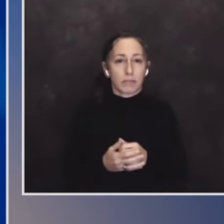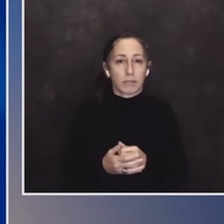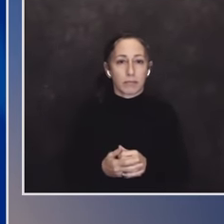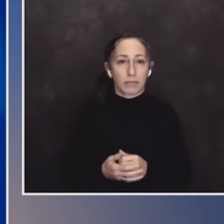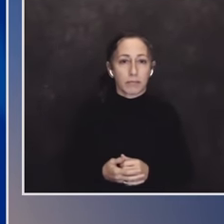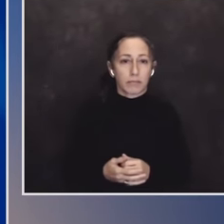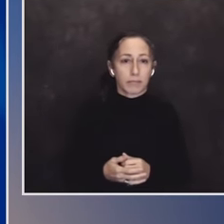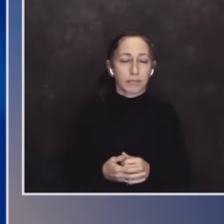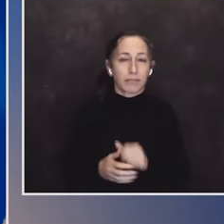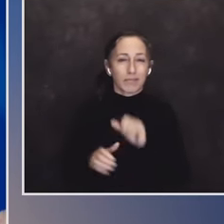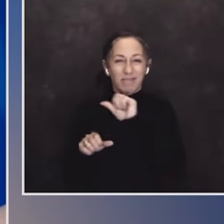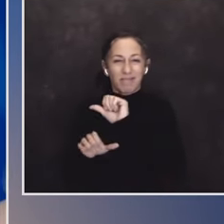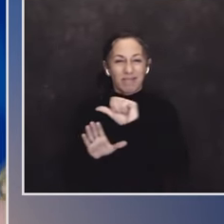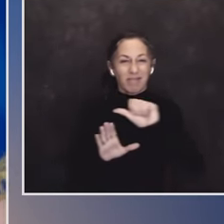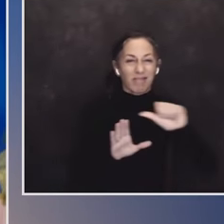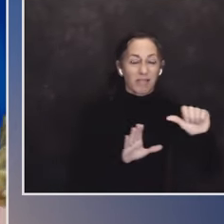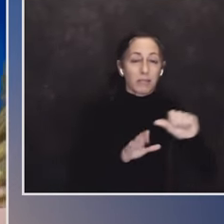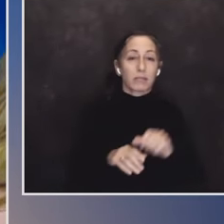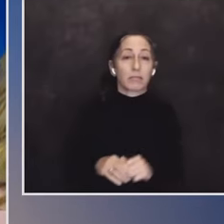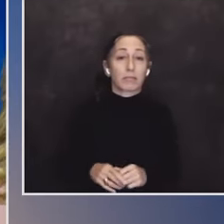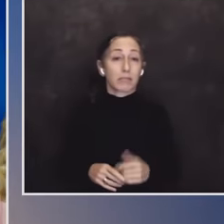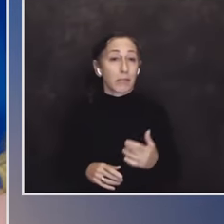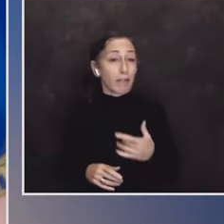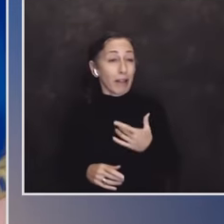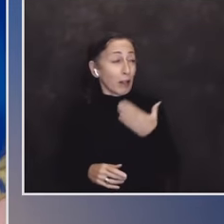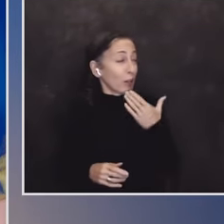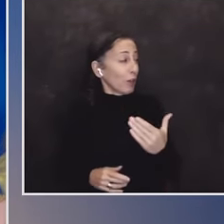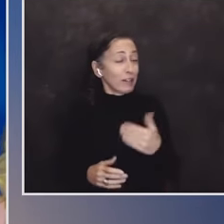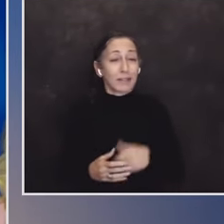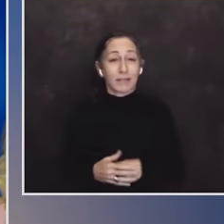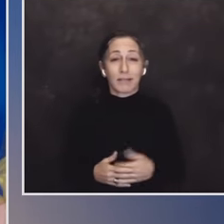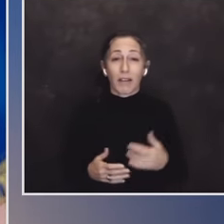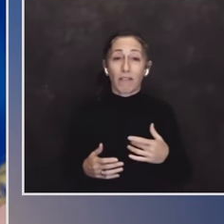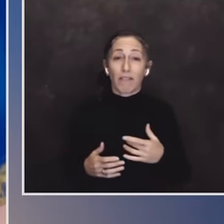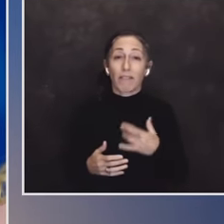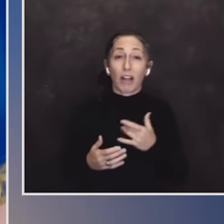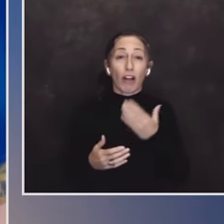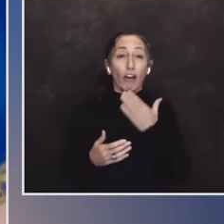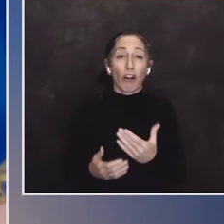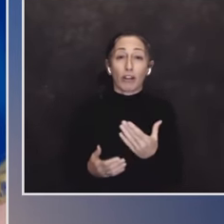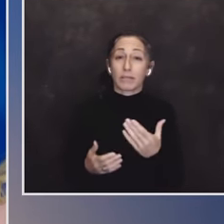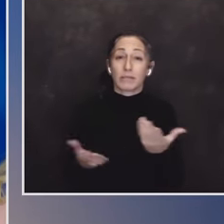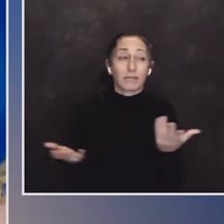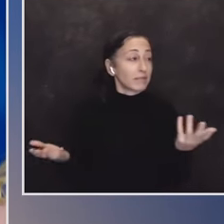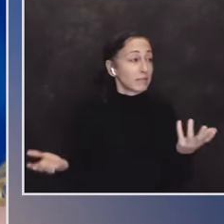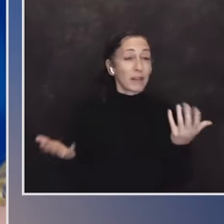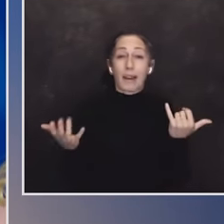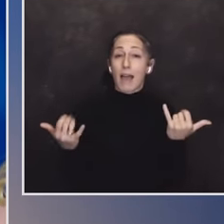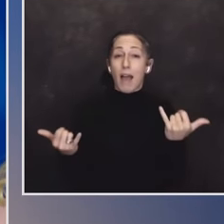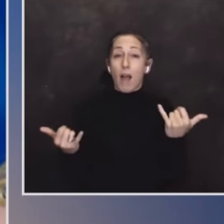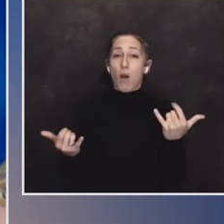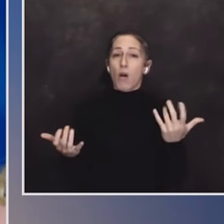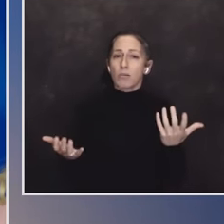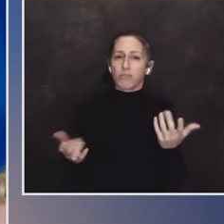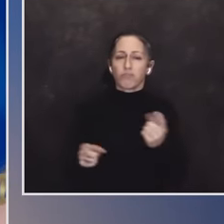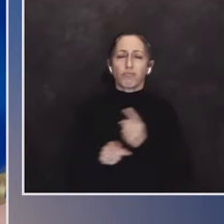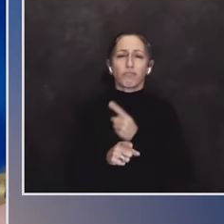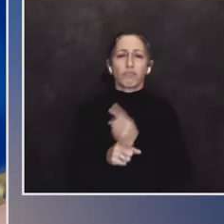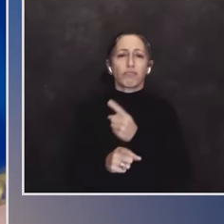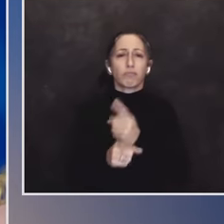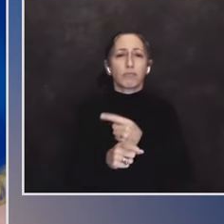But we're feeling good. We're feeling good about where we are. We believe one of the Nets has